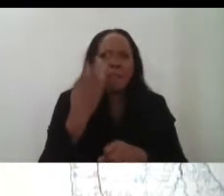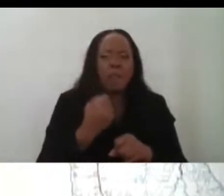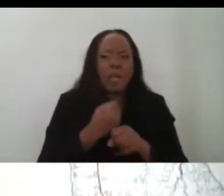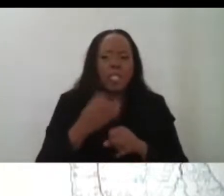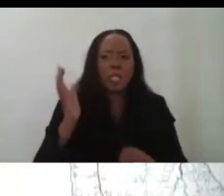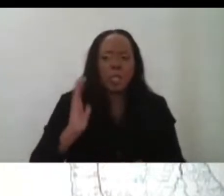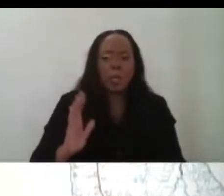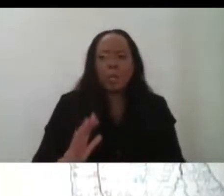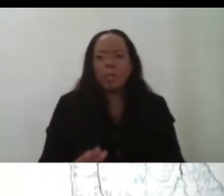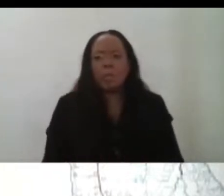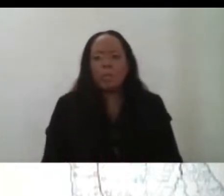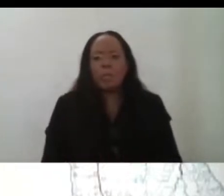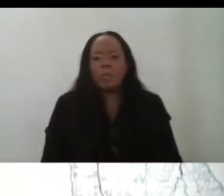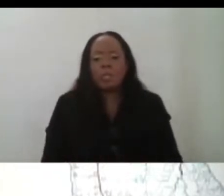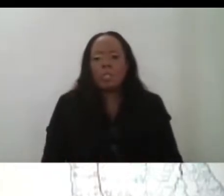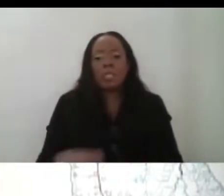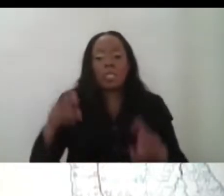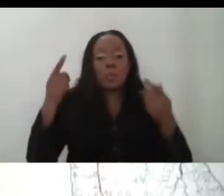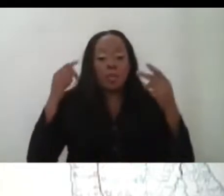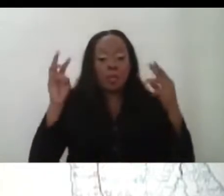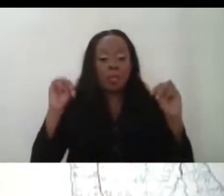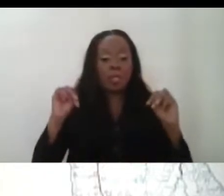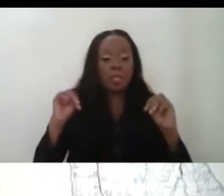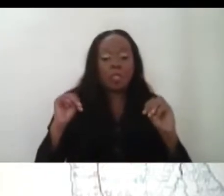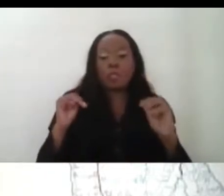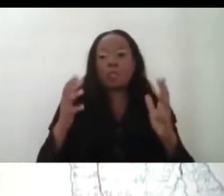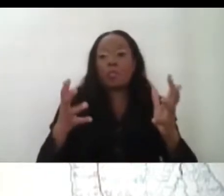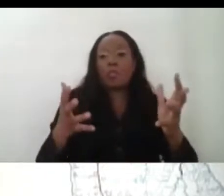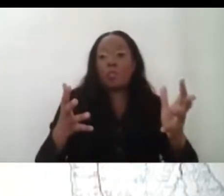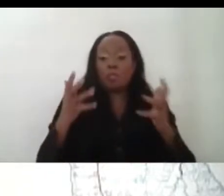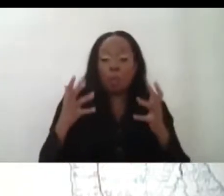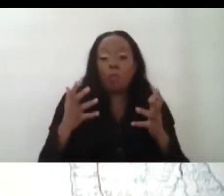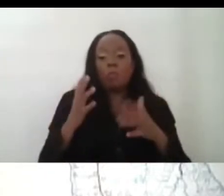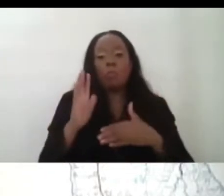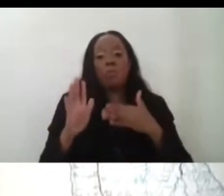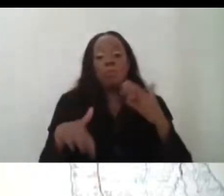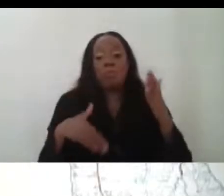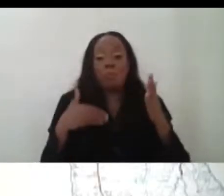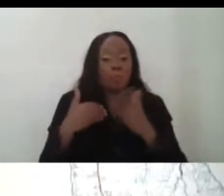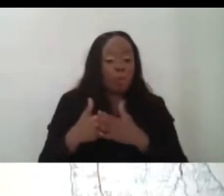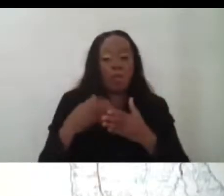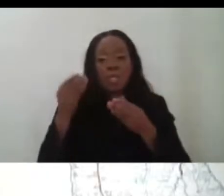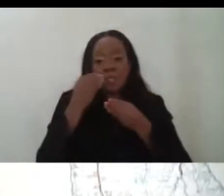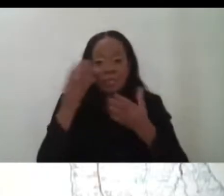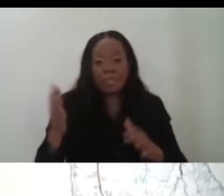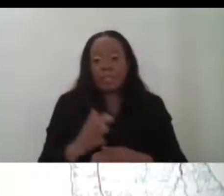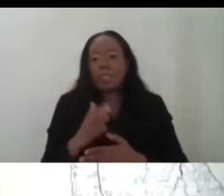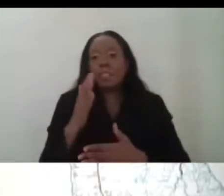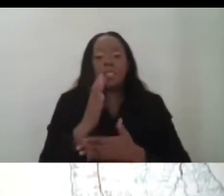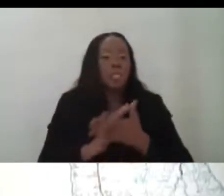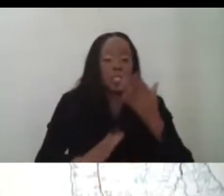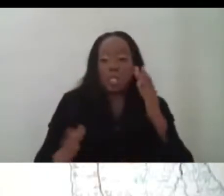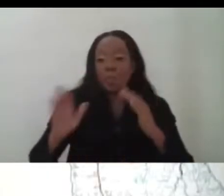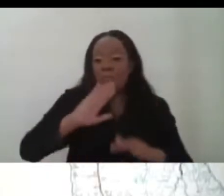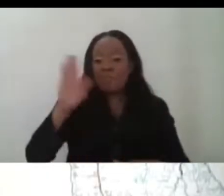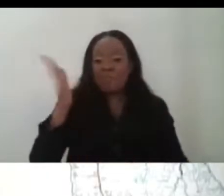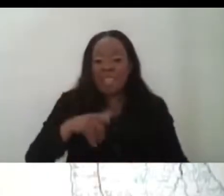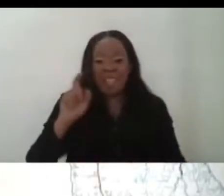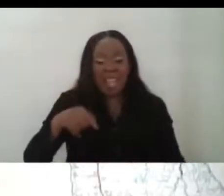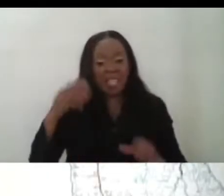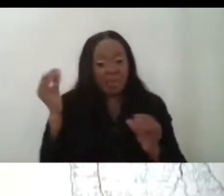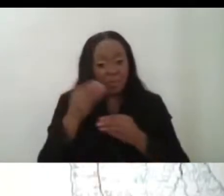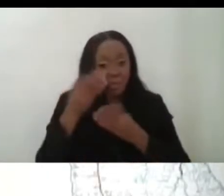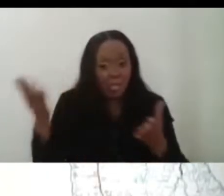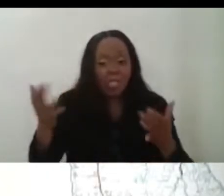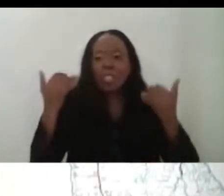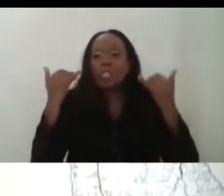required a level of detail from all agencies that they had previously never had to deliver before. So that template has now been